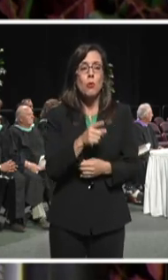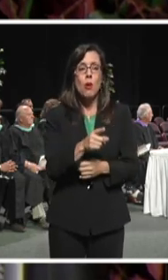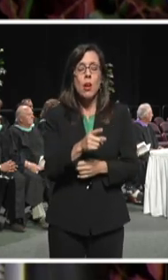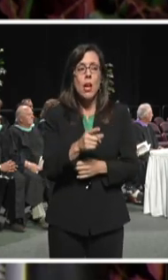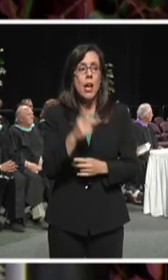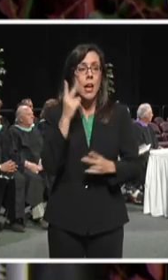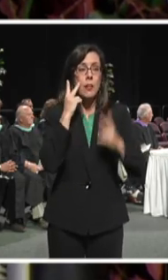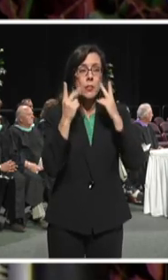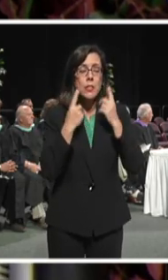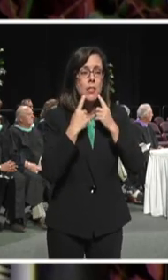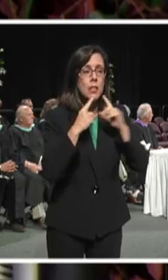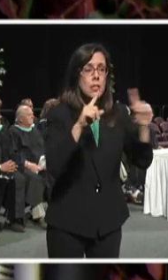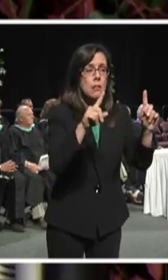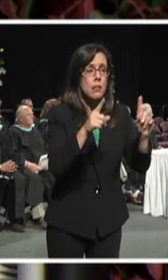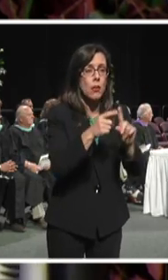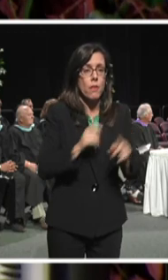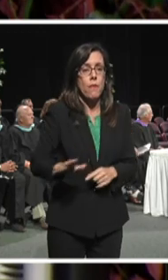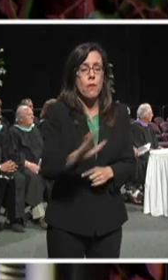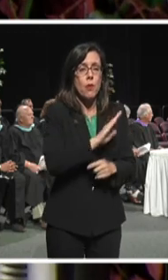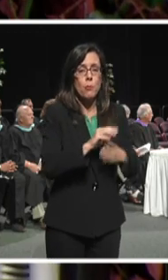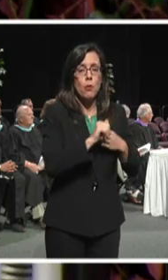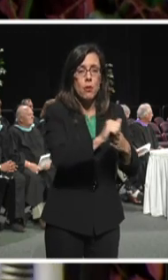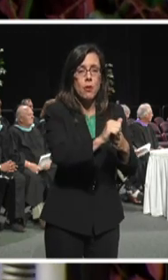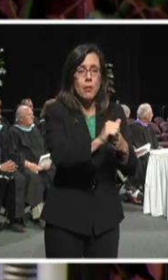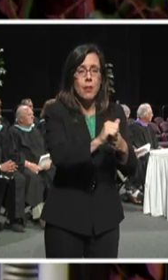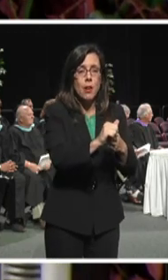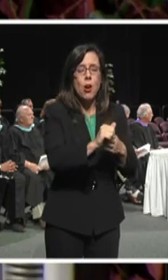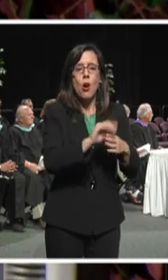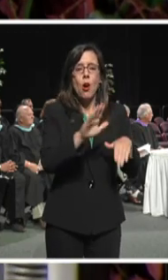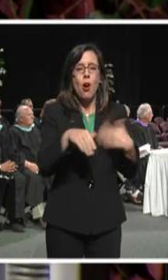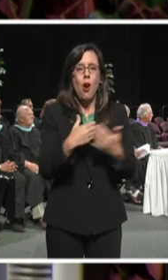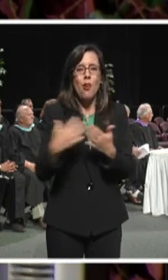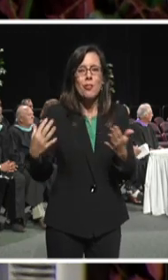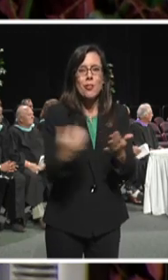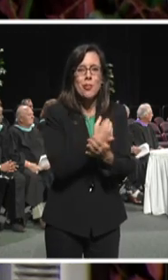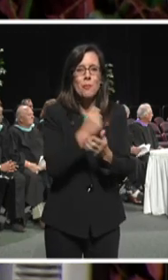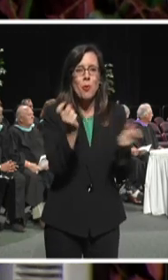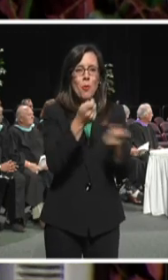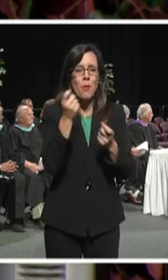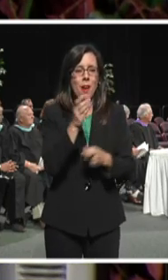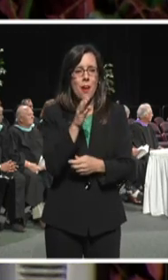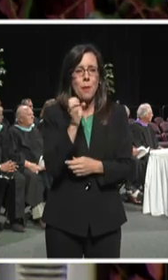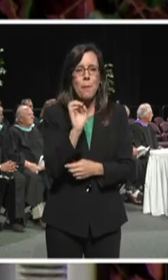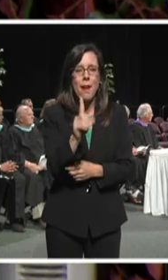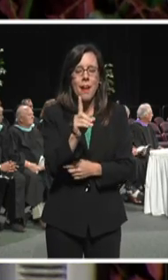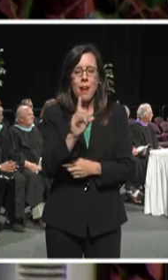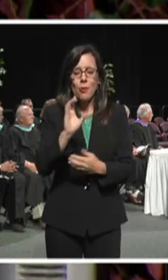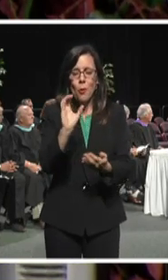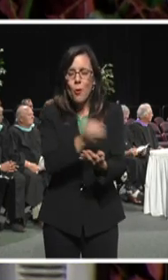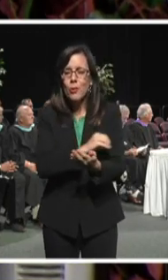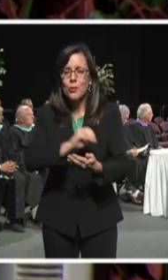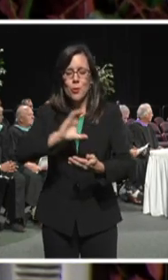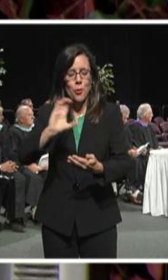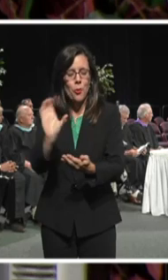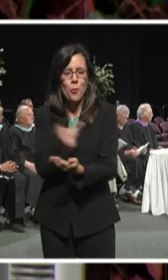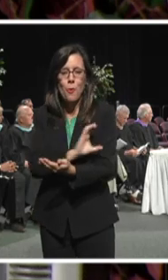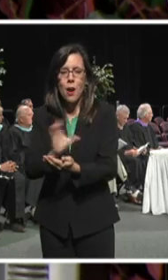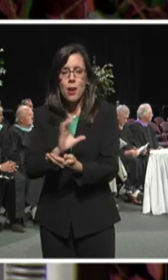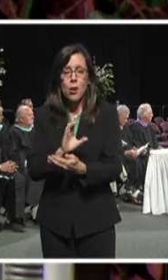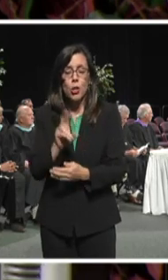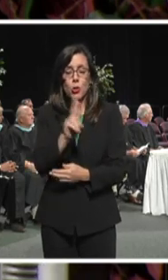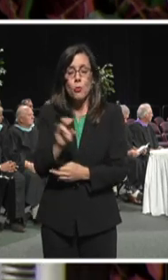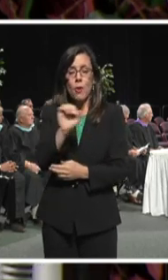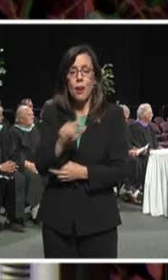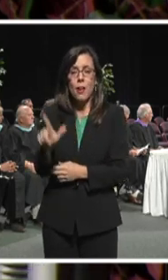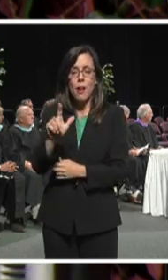has seen success under your leadership. With all the sweepstakes in band, orchestra, and choir, our